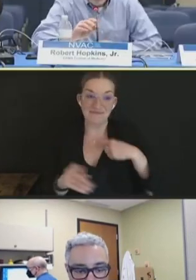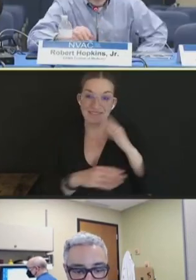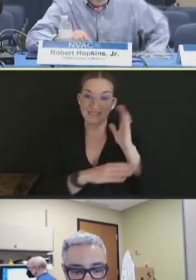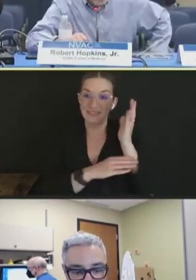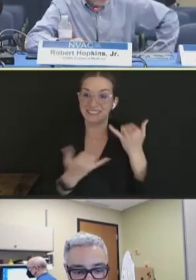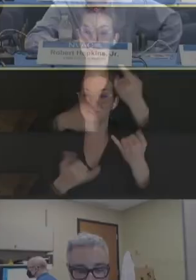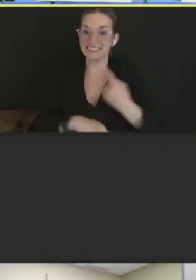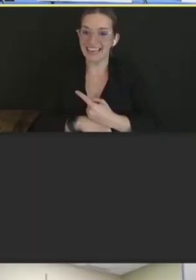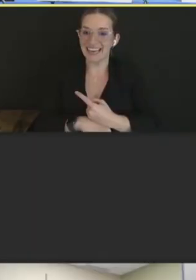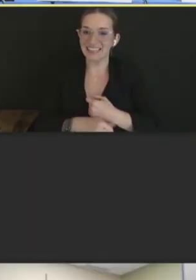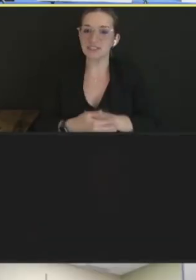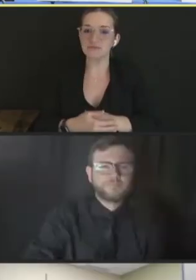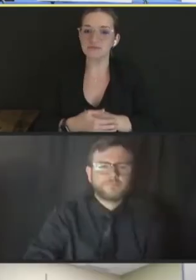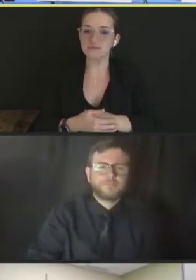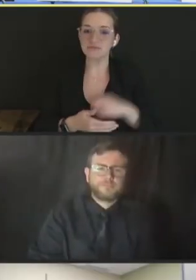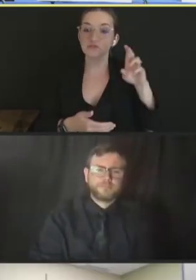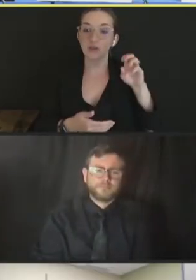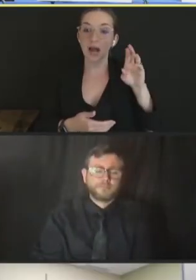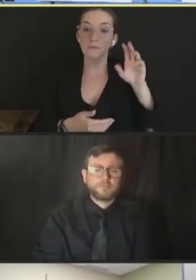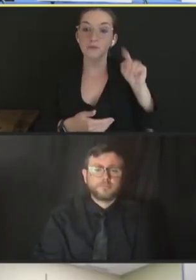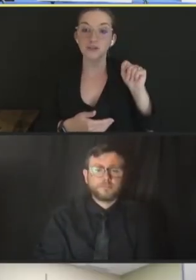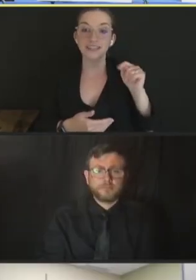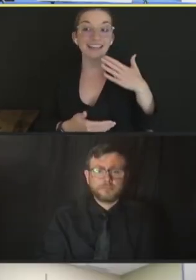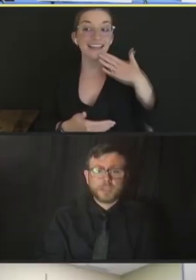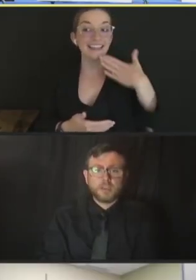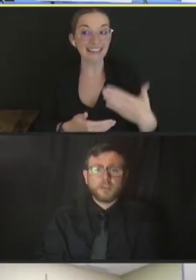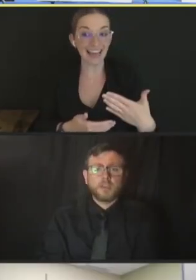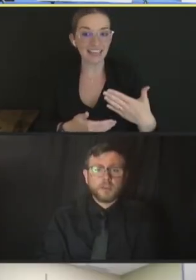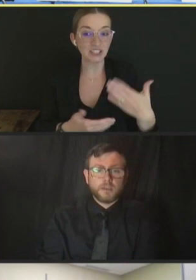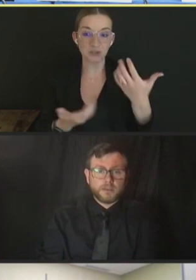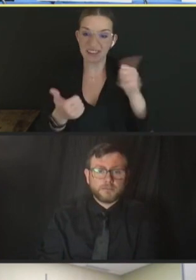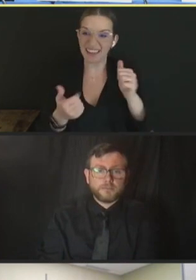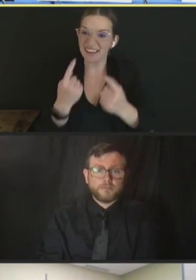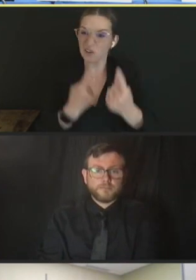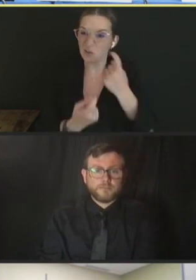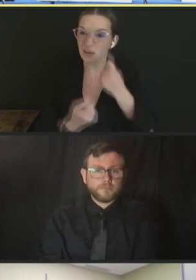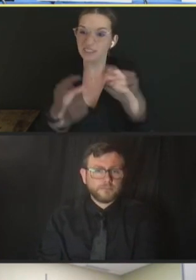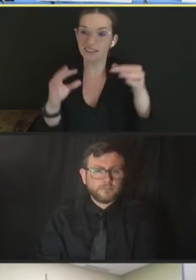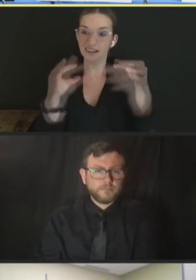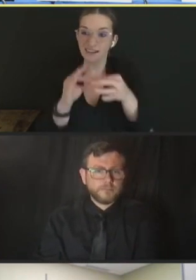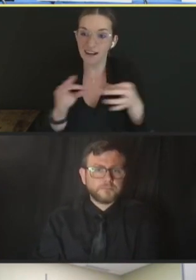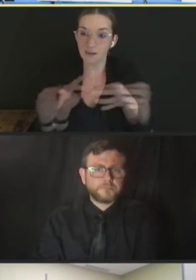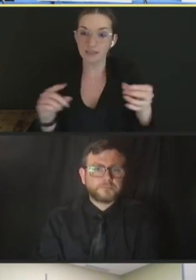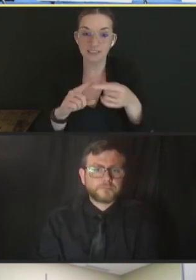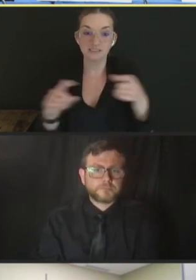Thank you, Dr. McKinney. Are there any questions or comments from the members of the committee in the room?